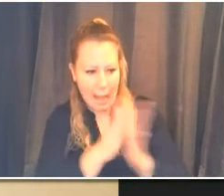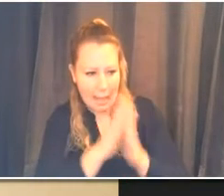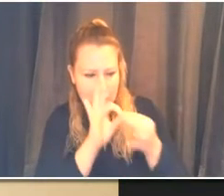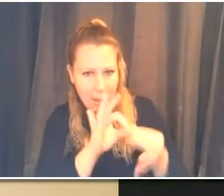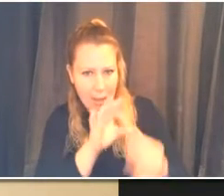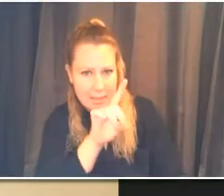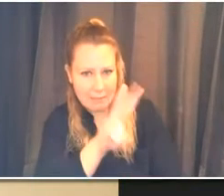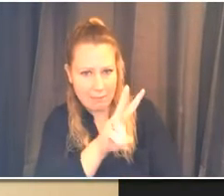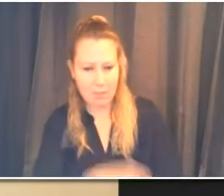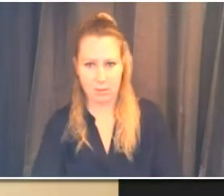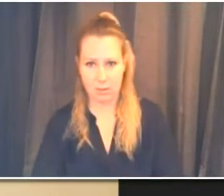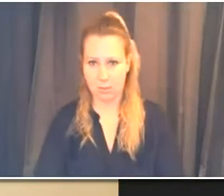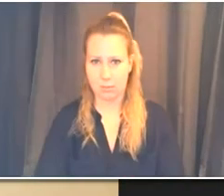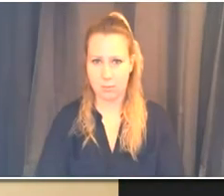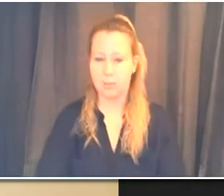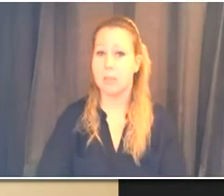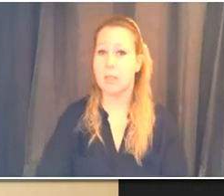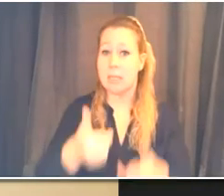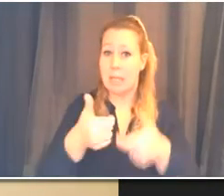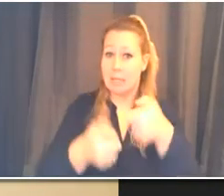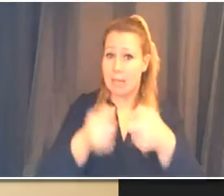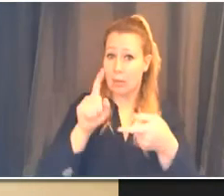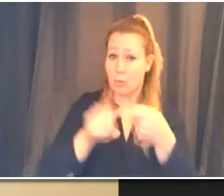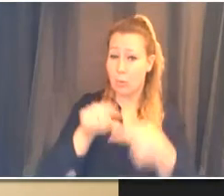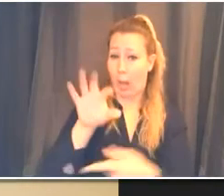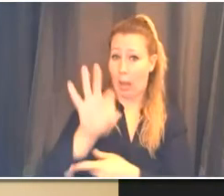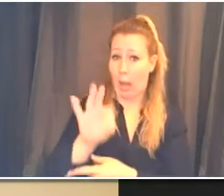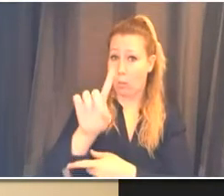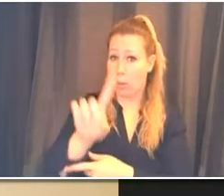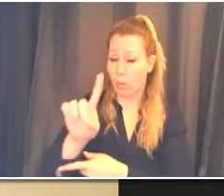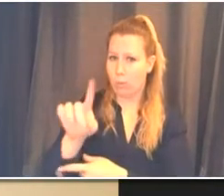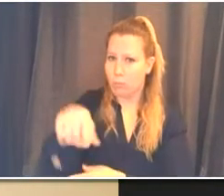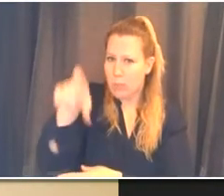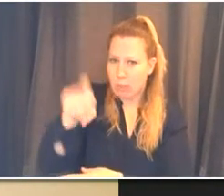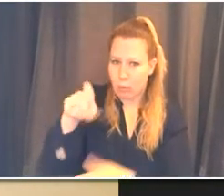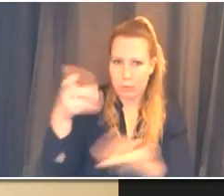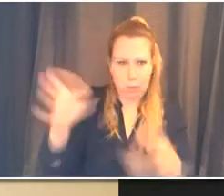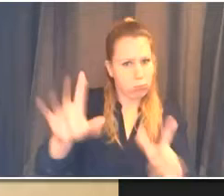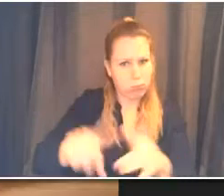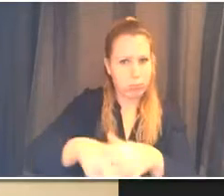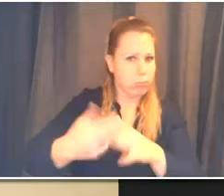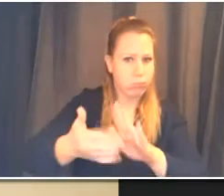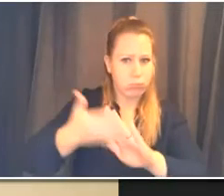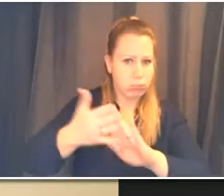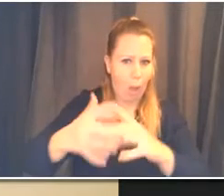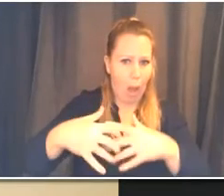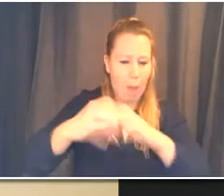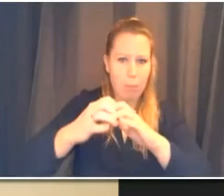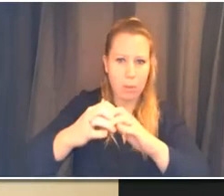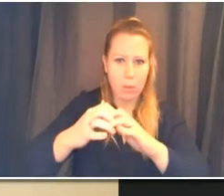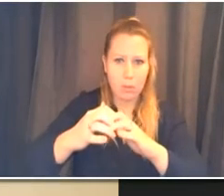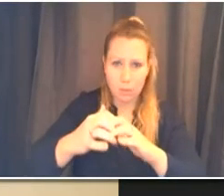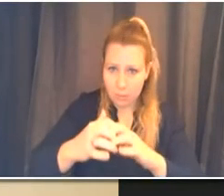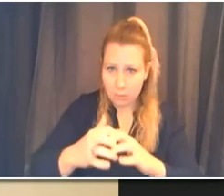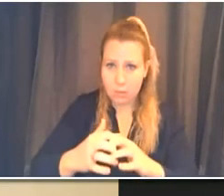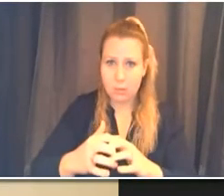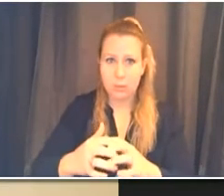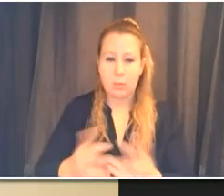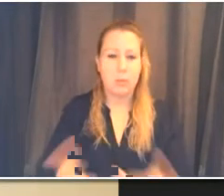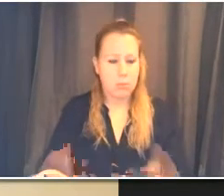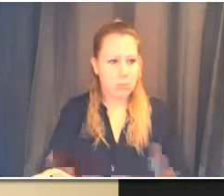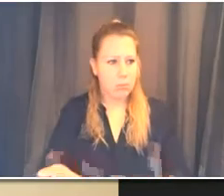is there any I would say since Tex 911 won't come out are there any alternatives in the